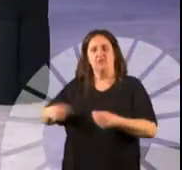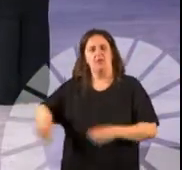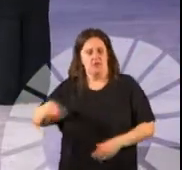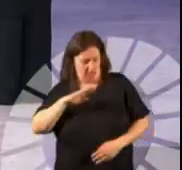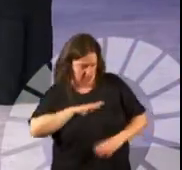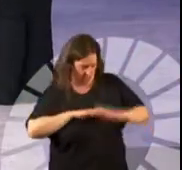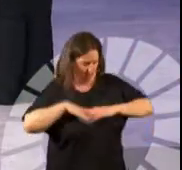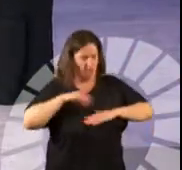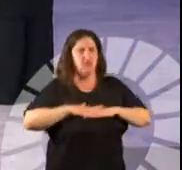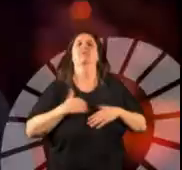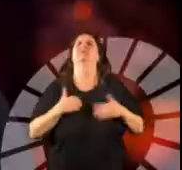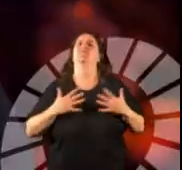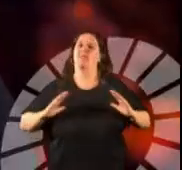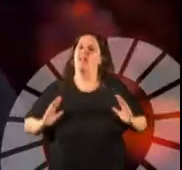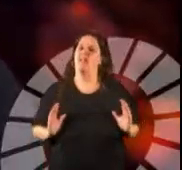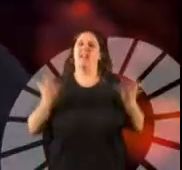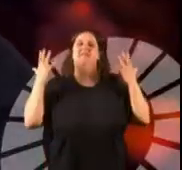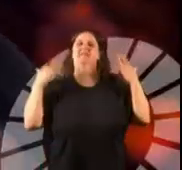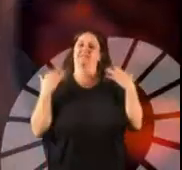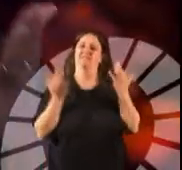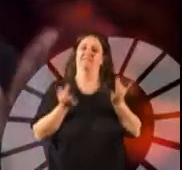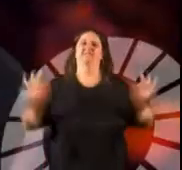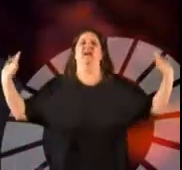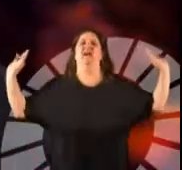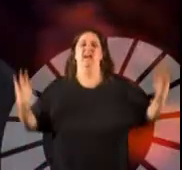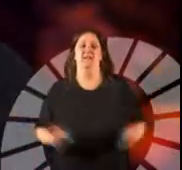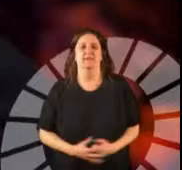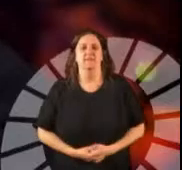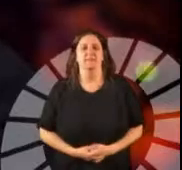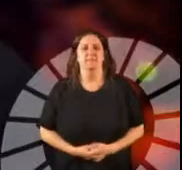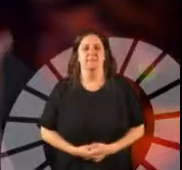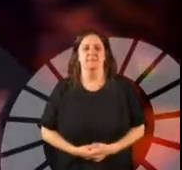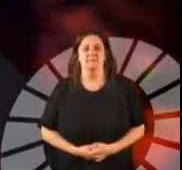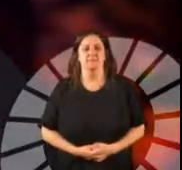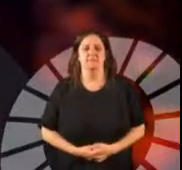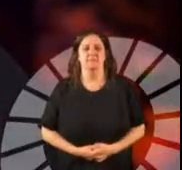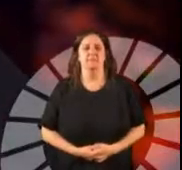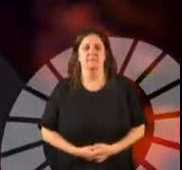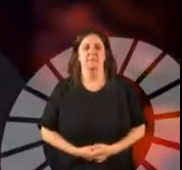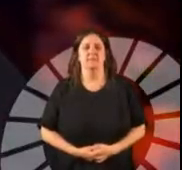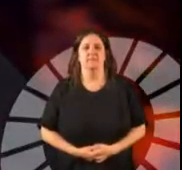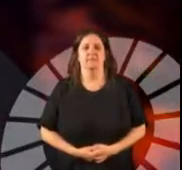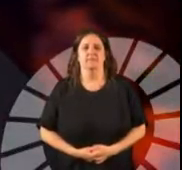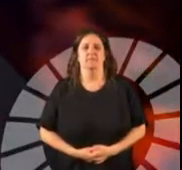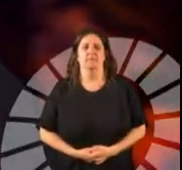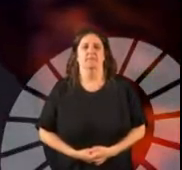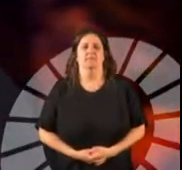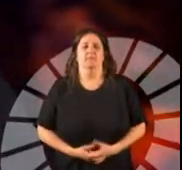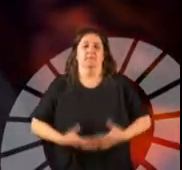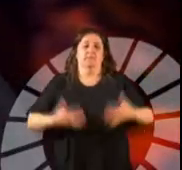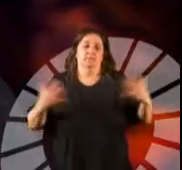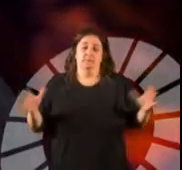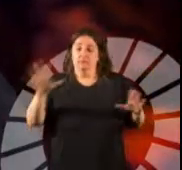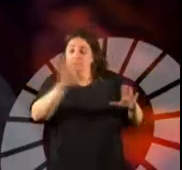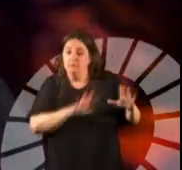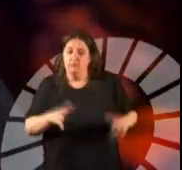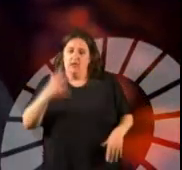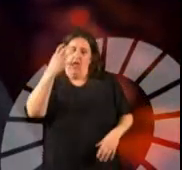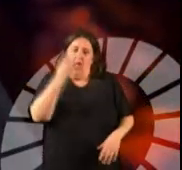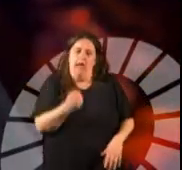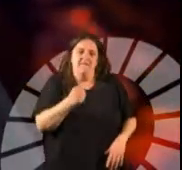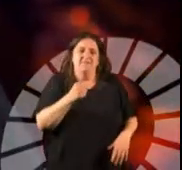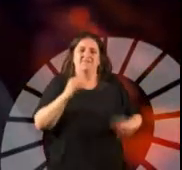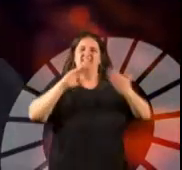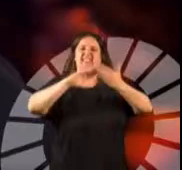these micro-activities, which has been created by the Association Zodo in my region and in the surrounding region, the